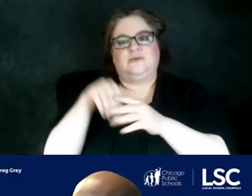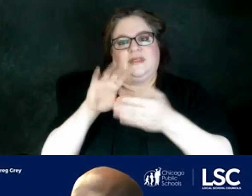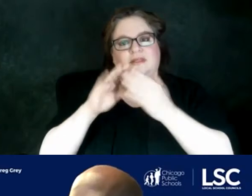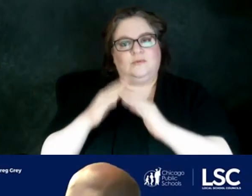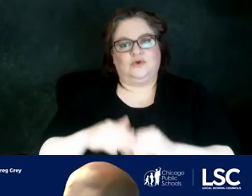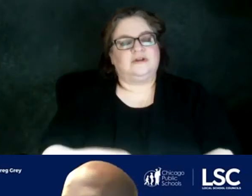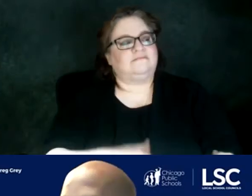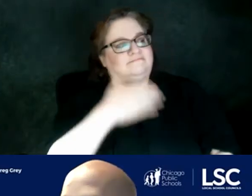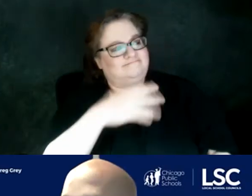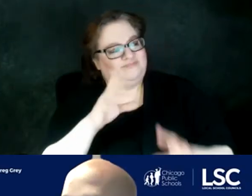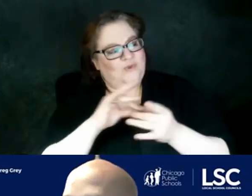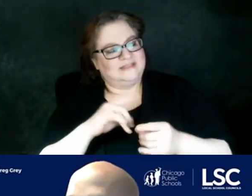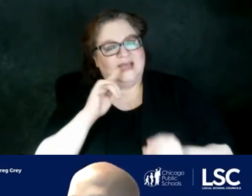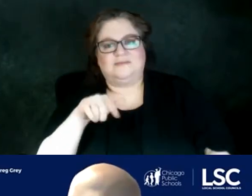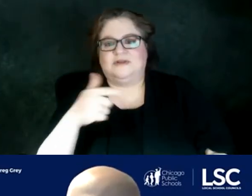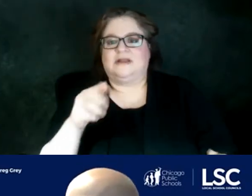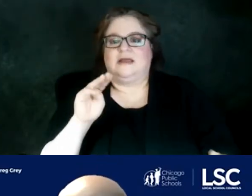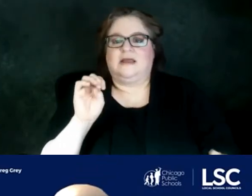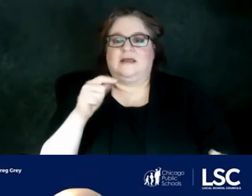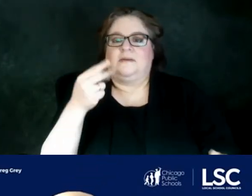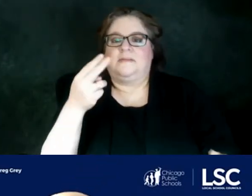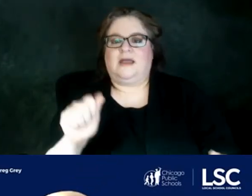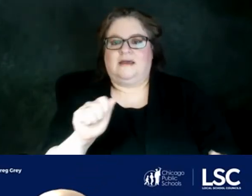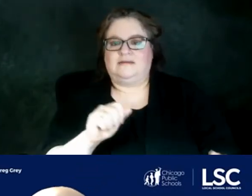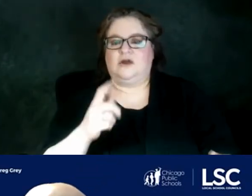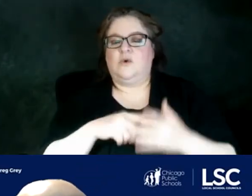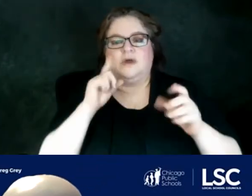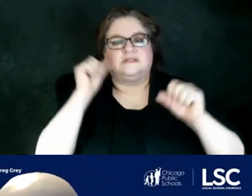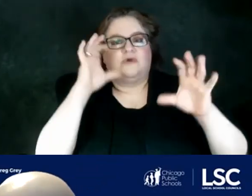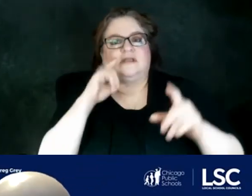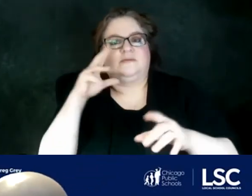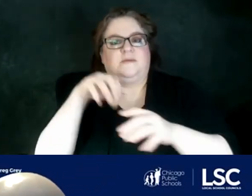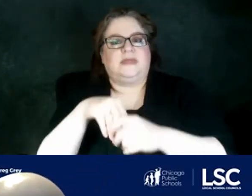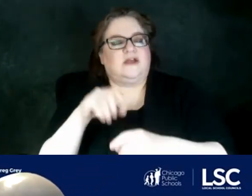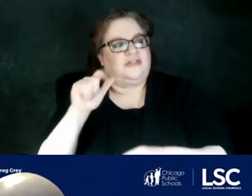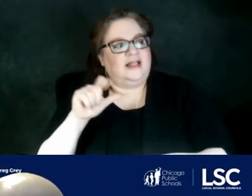Well said. Well said. I'm going to jump to Mega last but not least. What surprised you about being on the LSC?